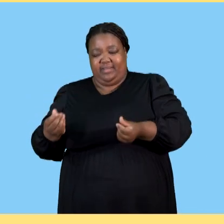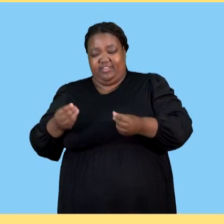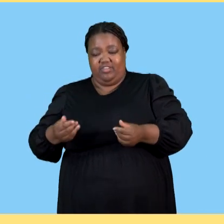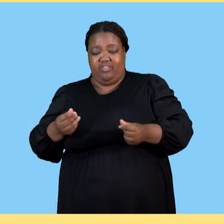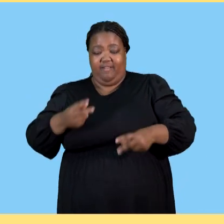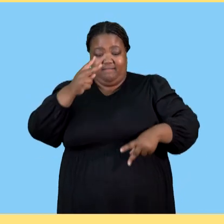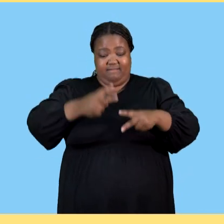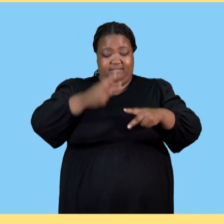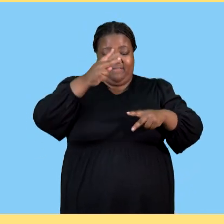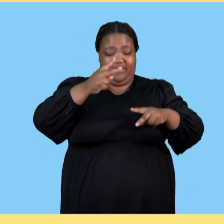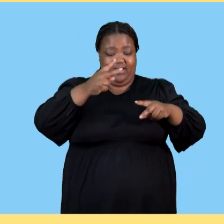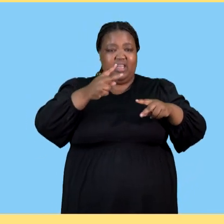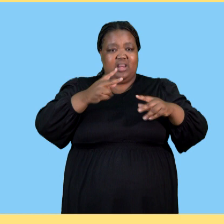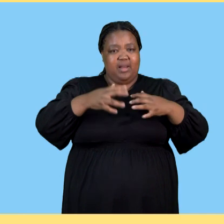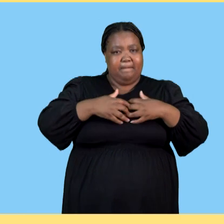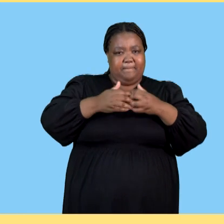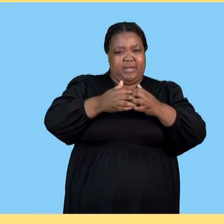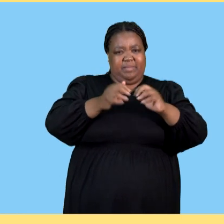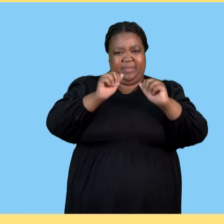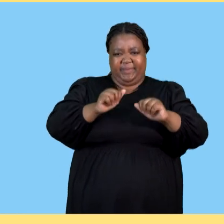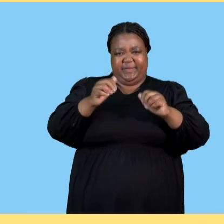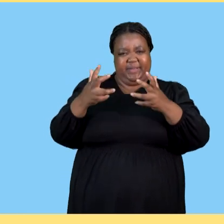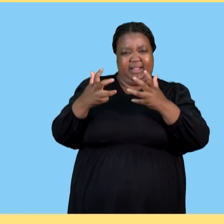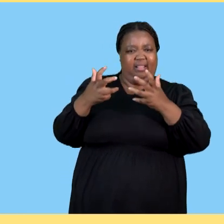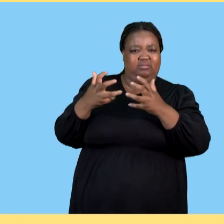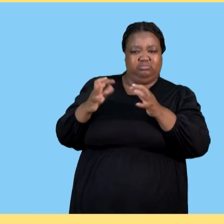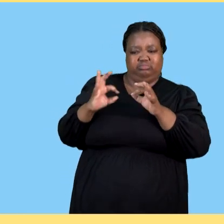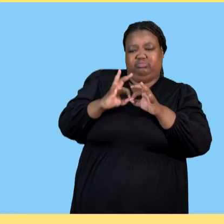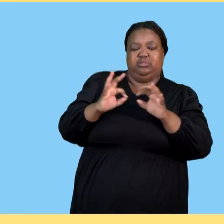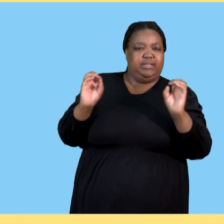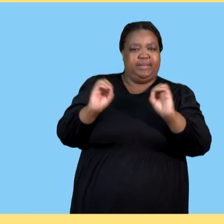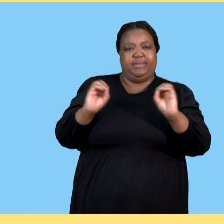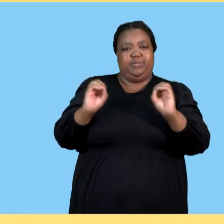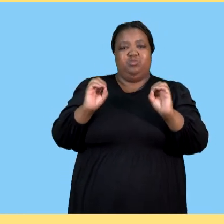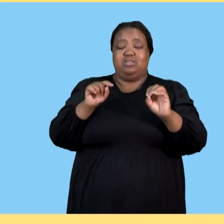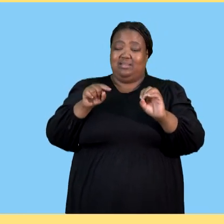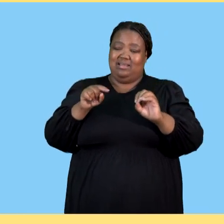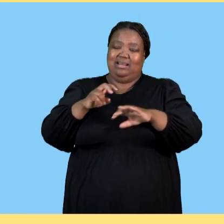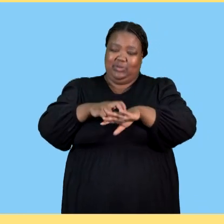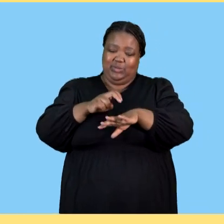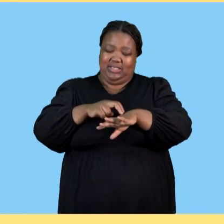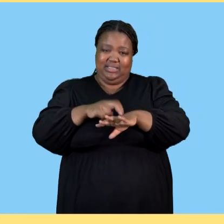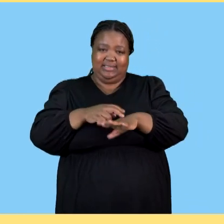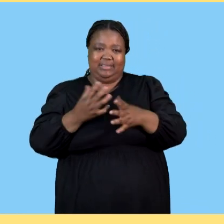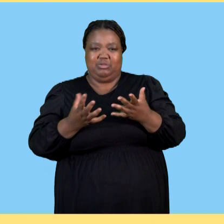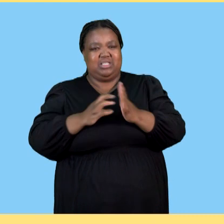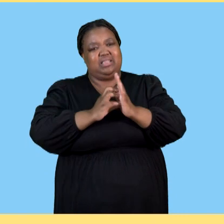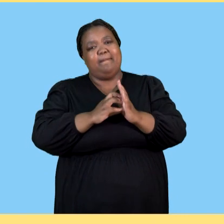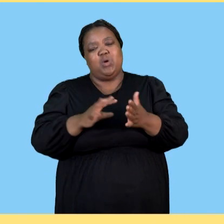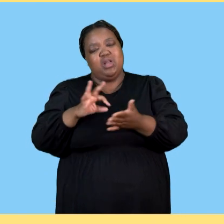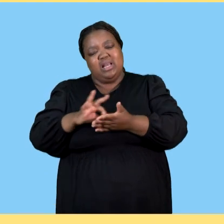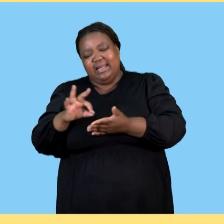final product, but these are necessary in the manufacturing process. For example,